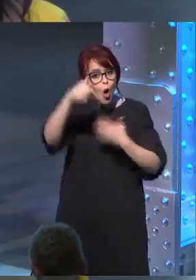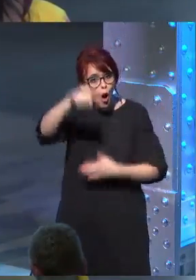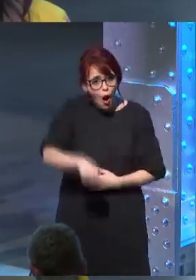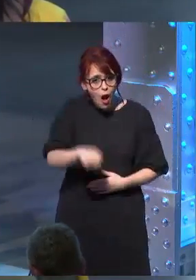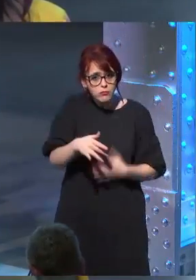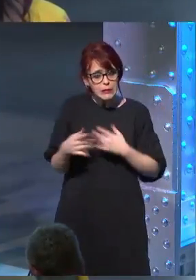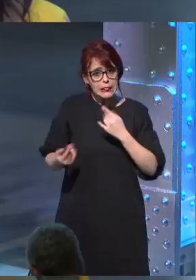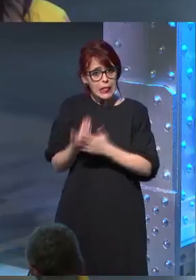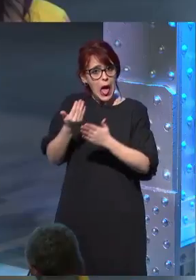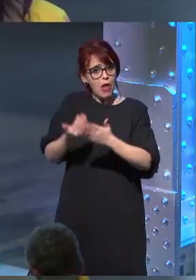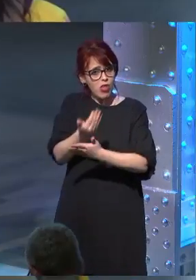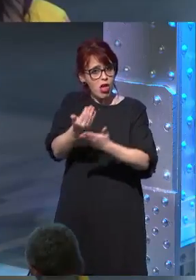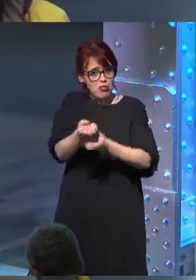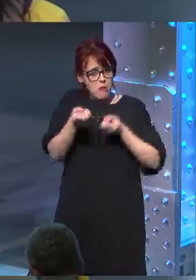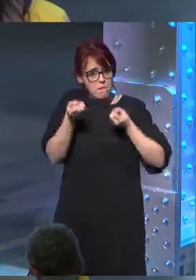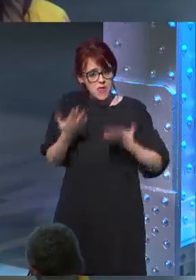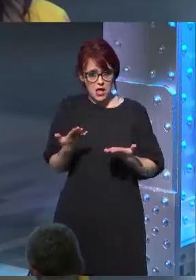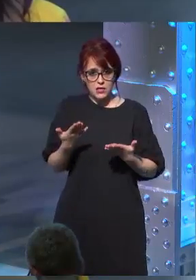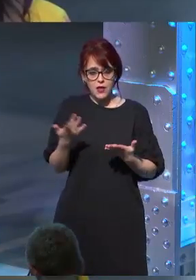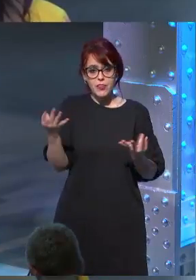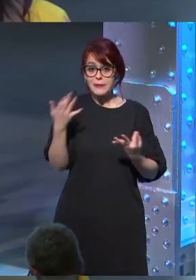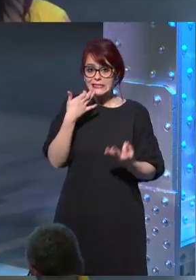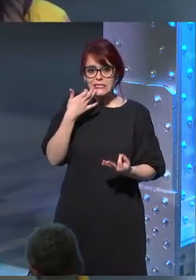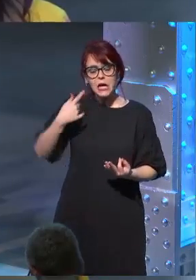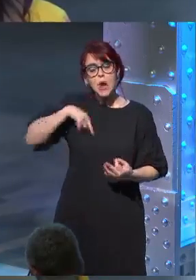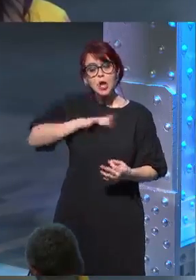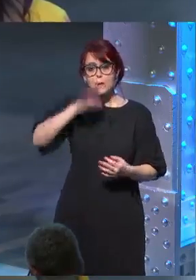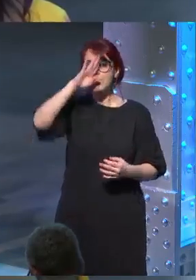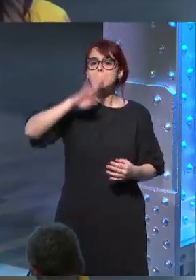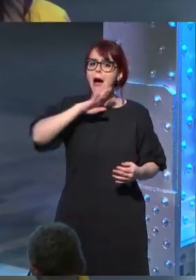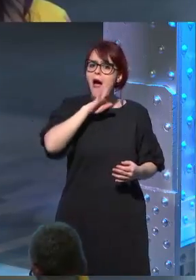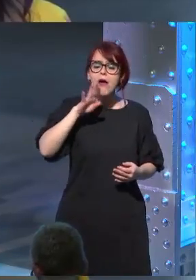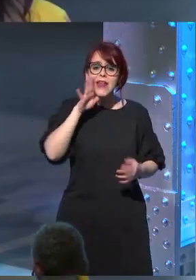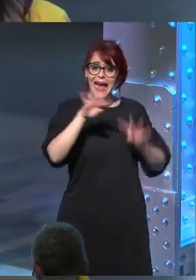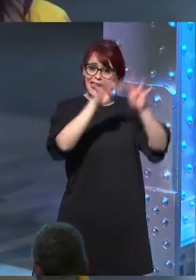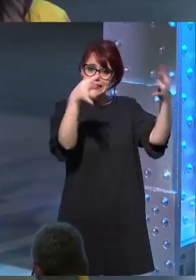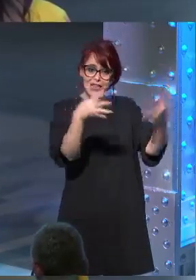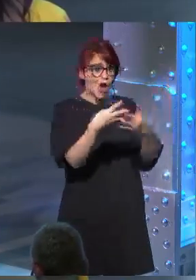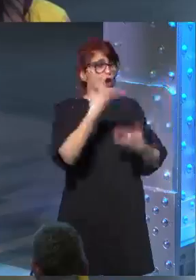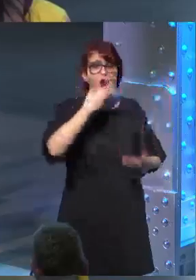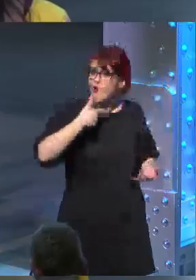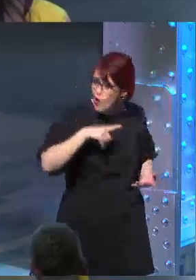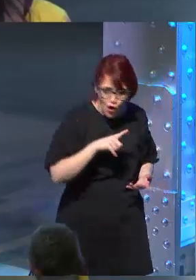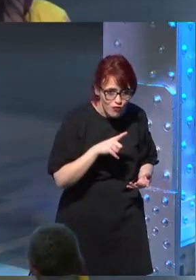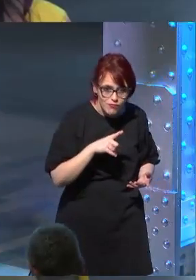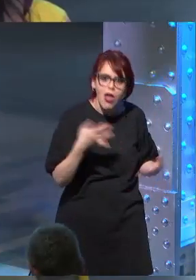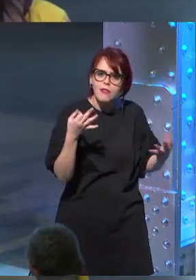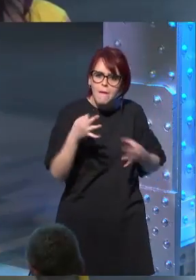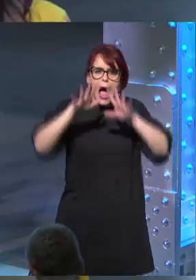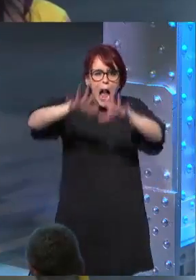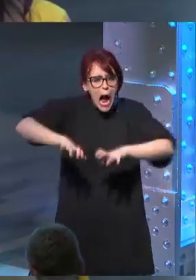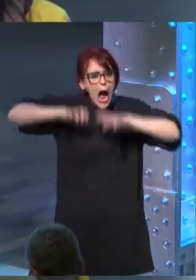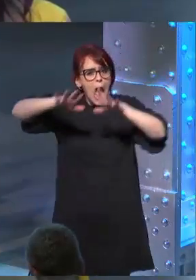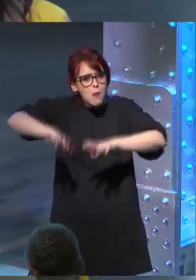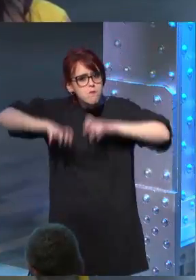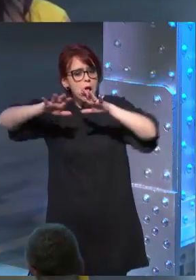be responsible and understand that technology is part of our day-to-day life. And if we're not informed or qualified, we